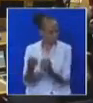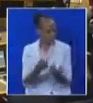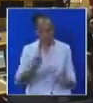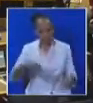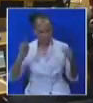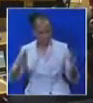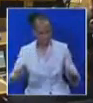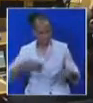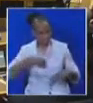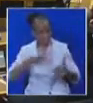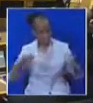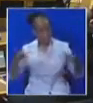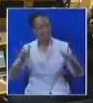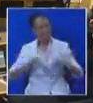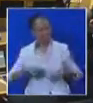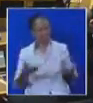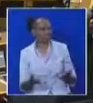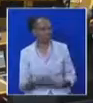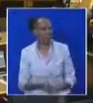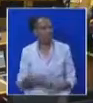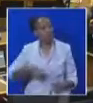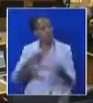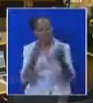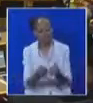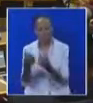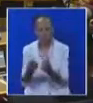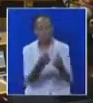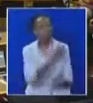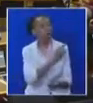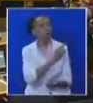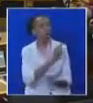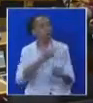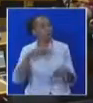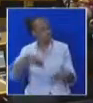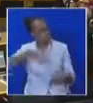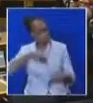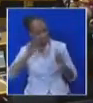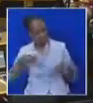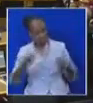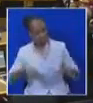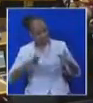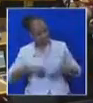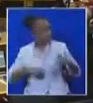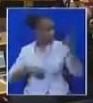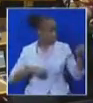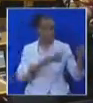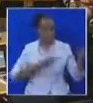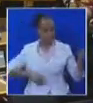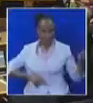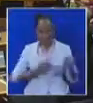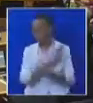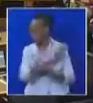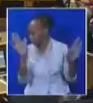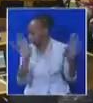are doing... We are doing what we are doing because we do not recognize him the Black as our president. Please remove he the is members